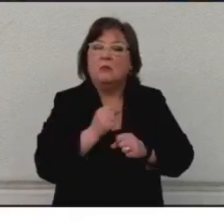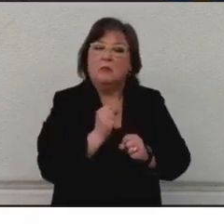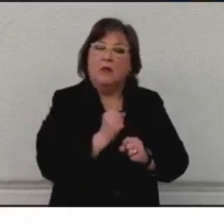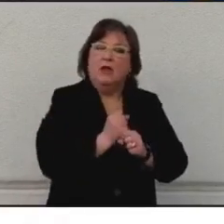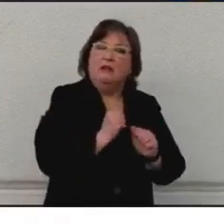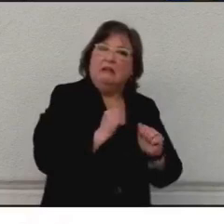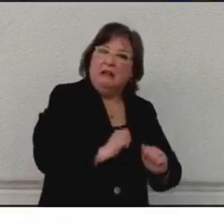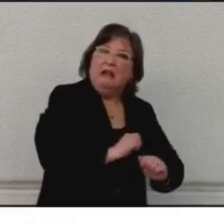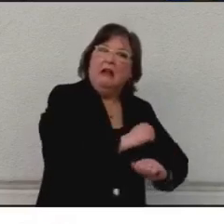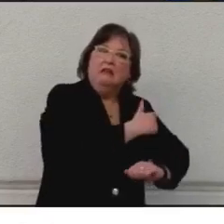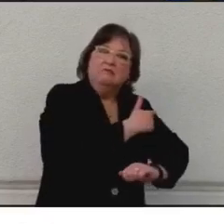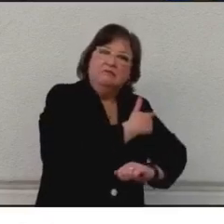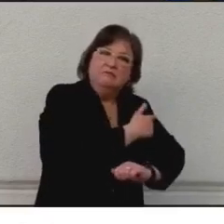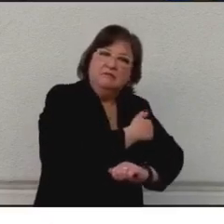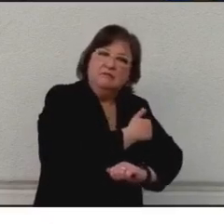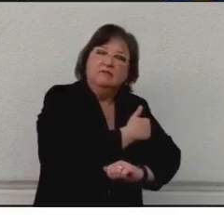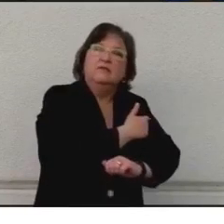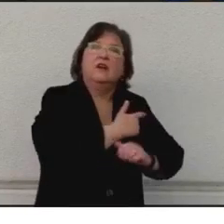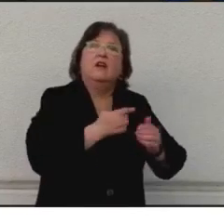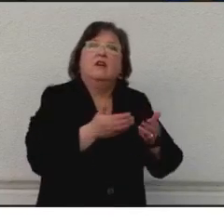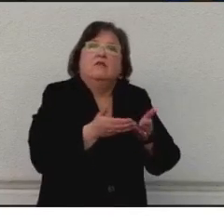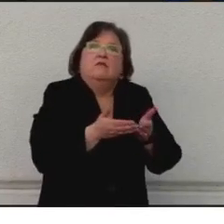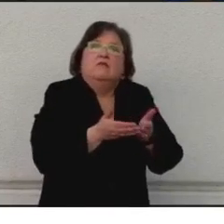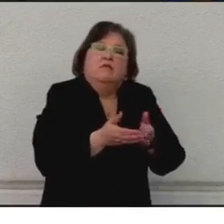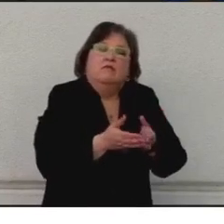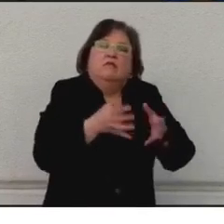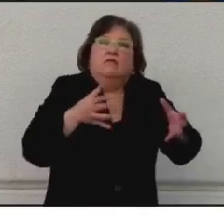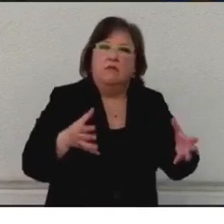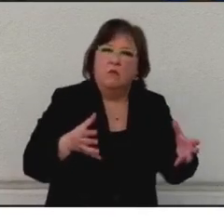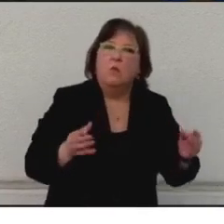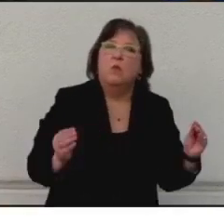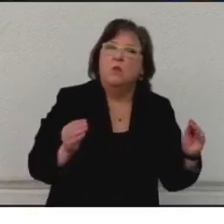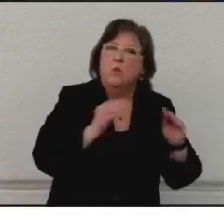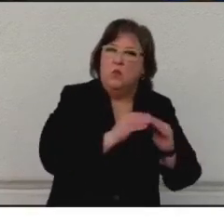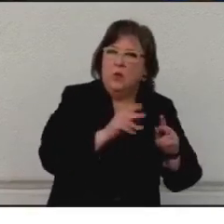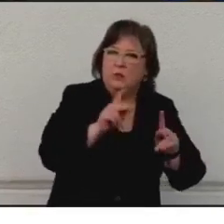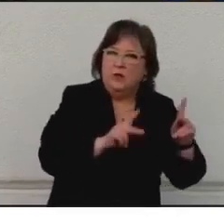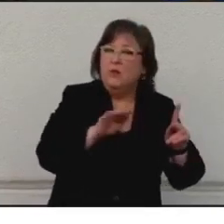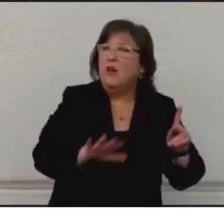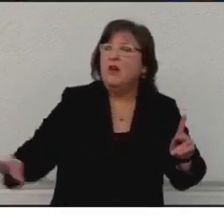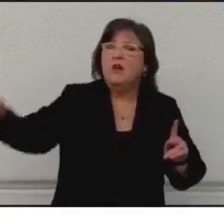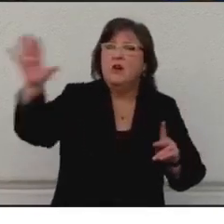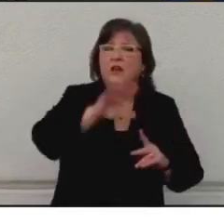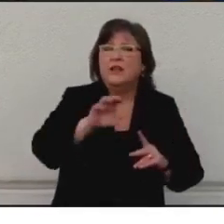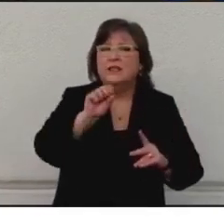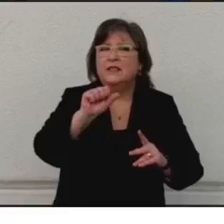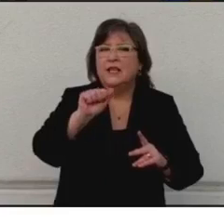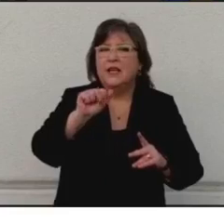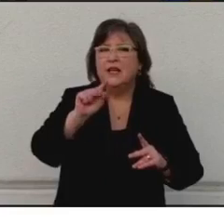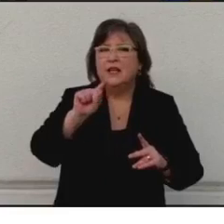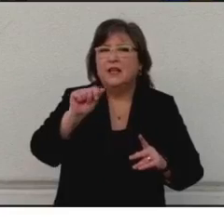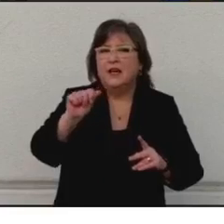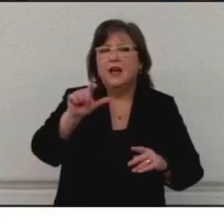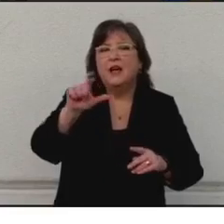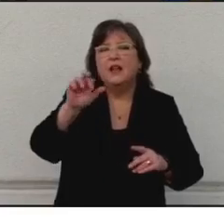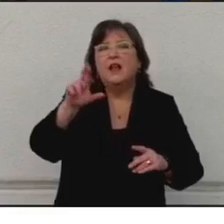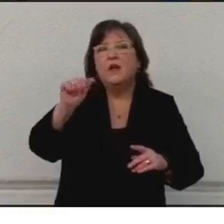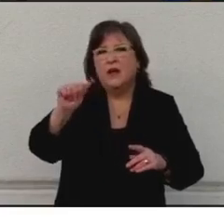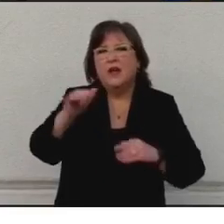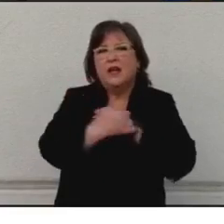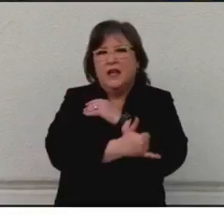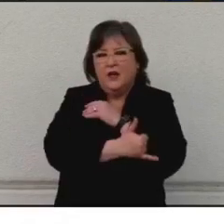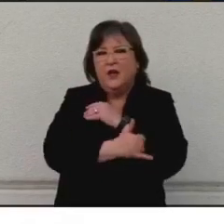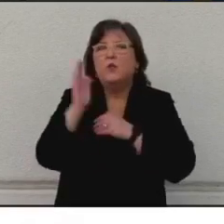for COVID-19 vaccinations across our county to three sectors,